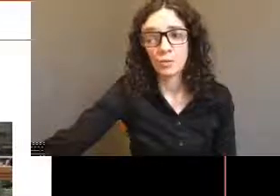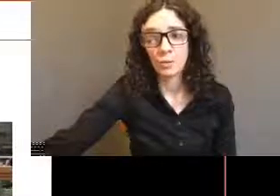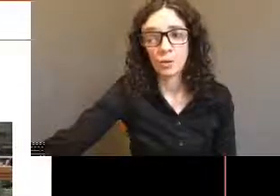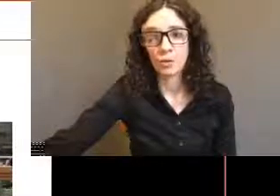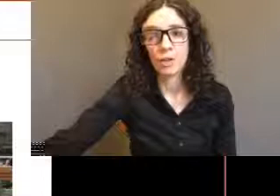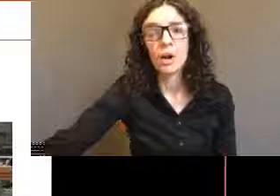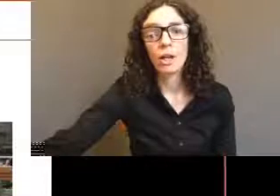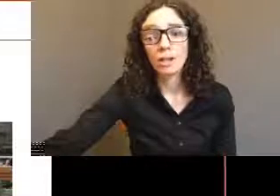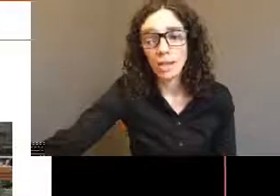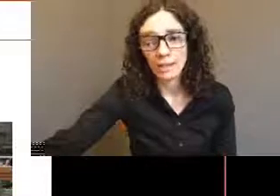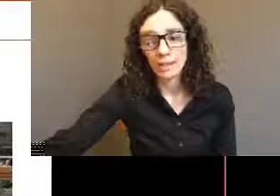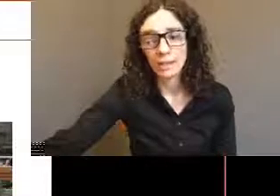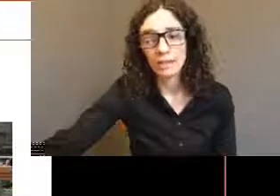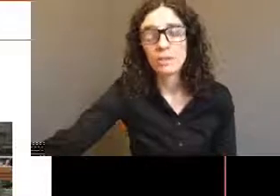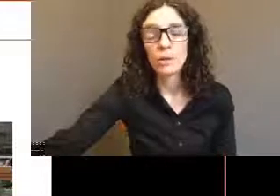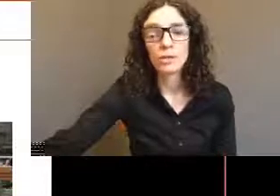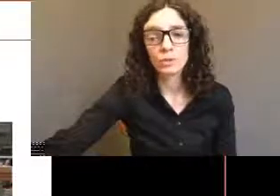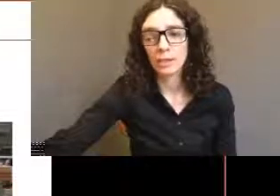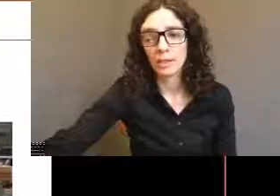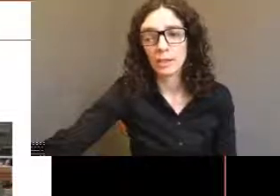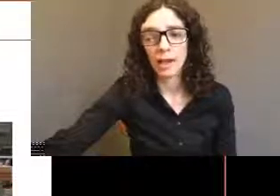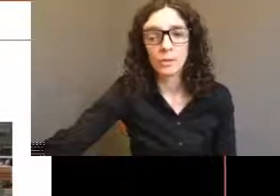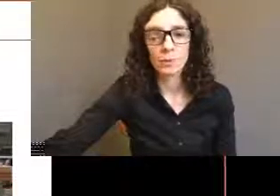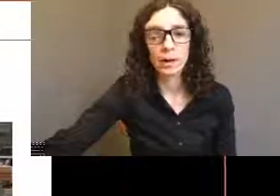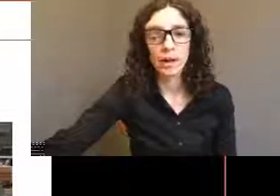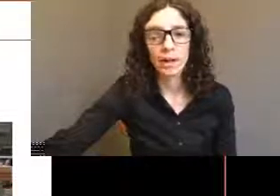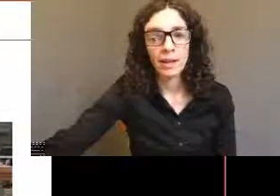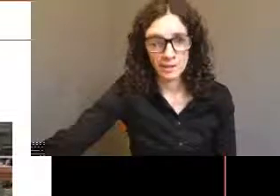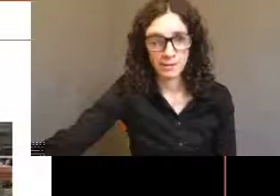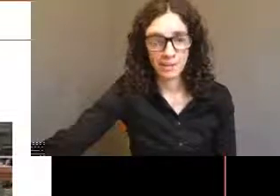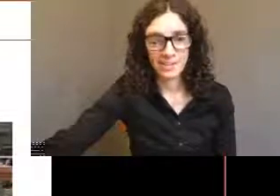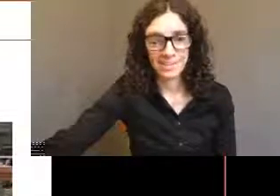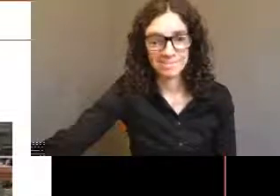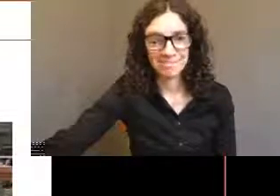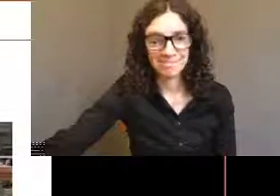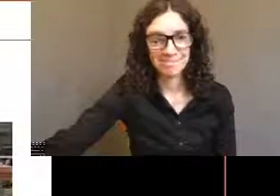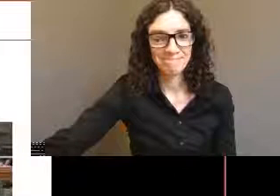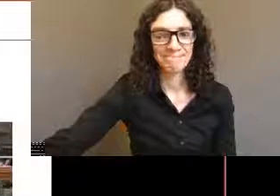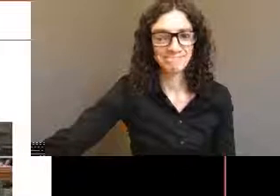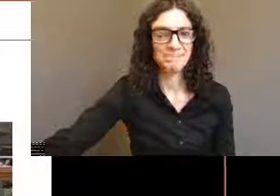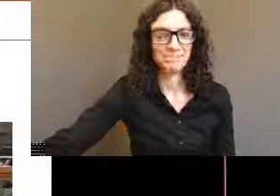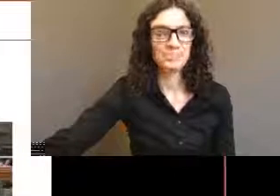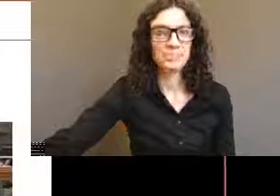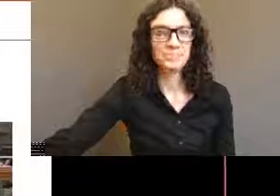all over the world are lucky, so extremely lucky to count Barbara as a friend.